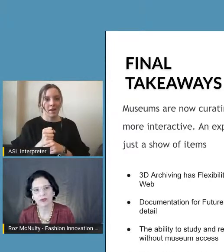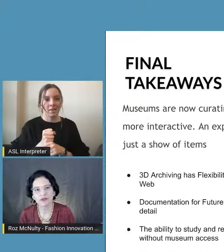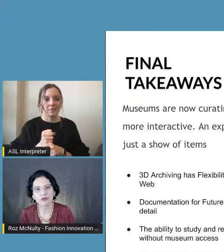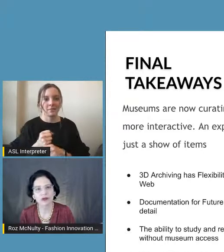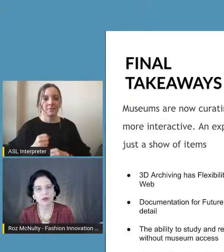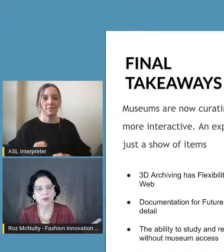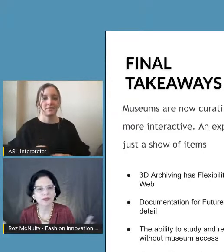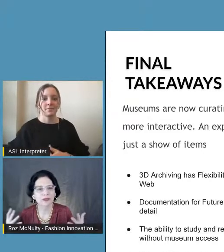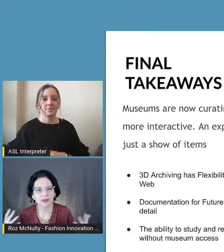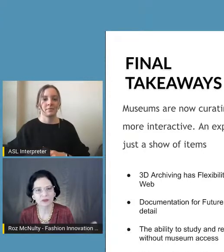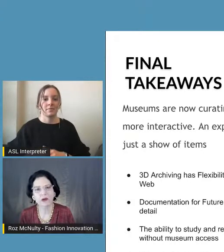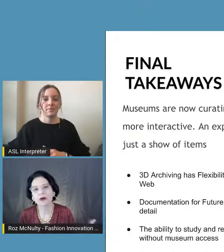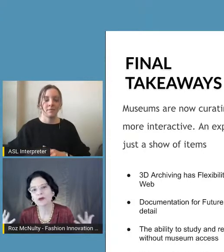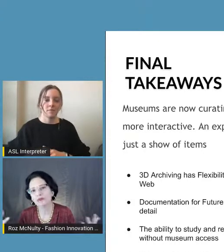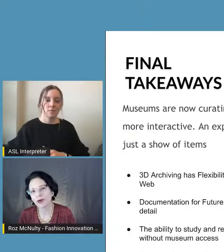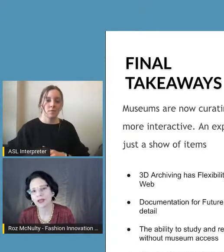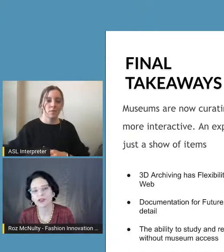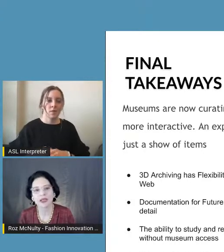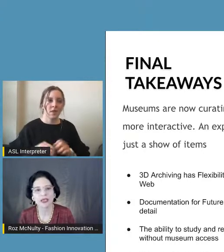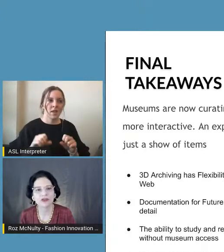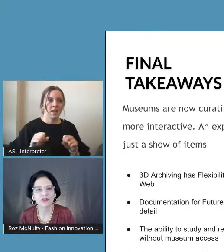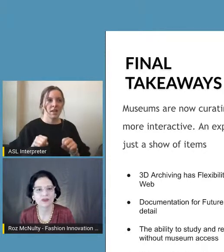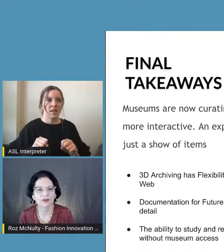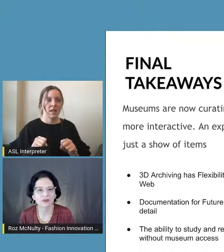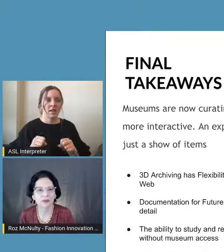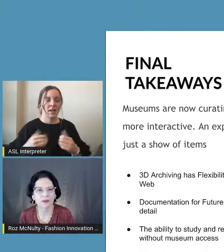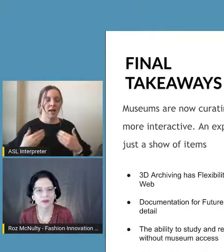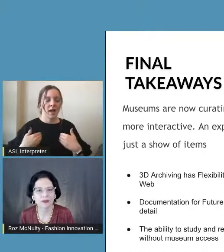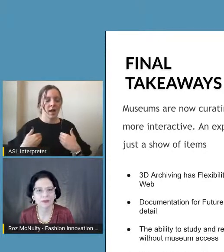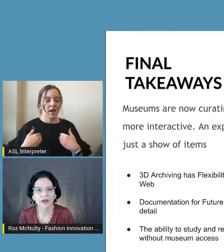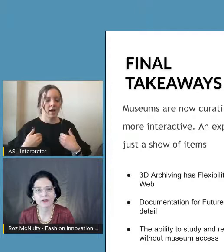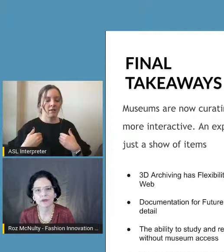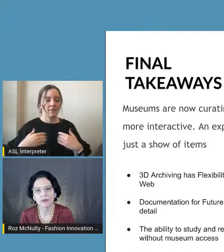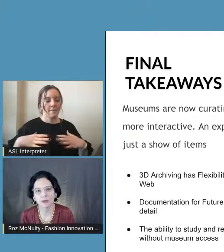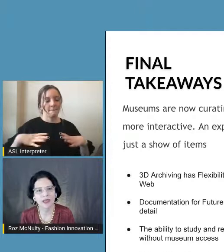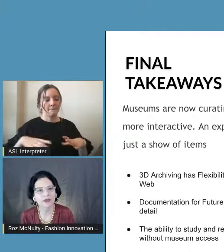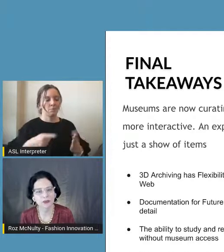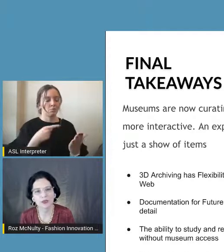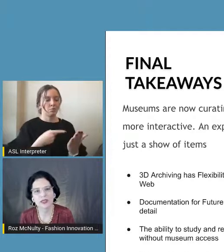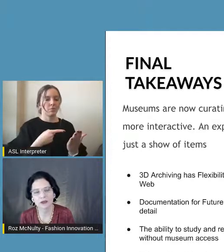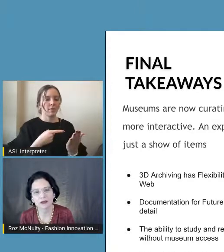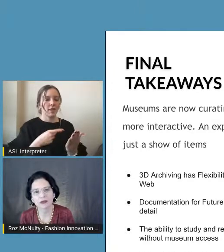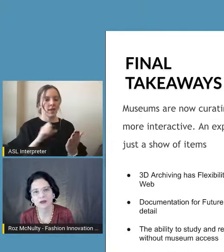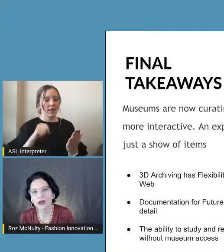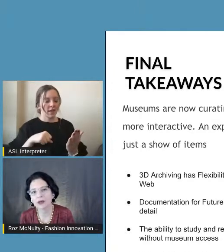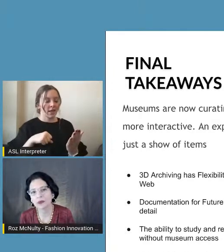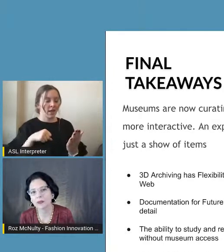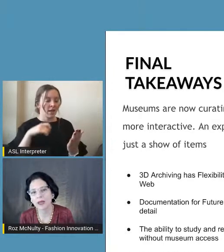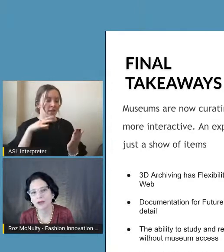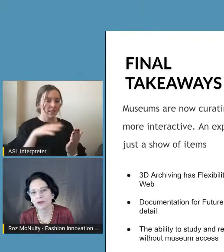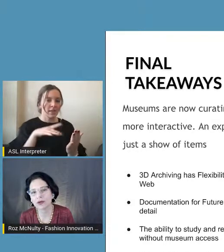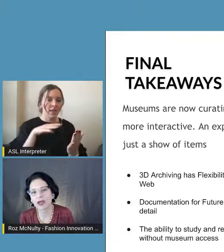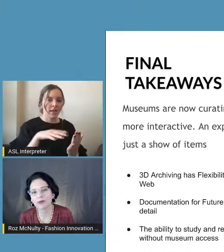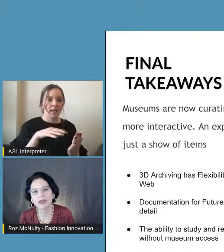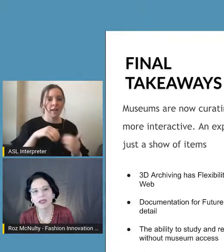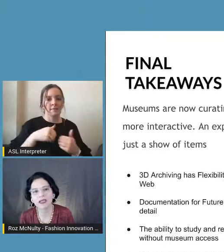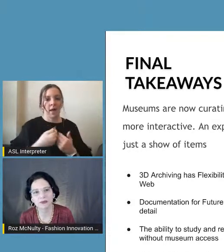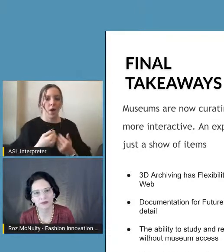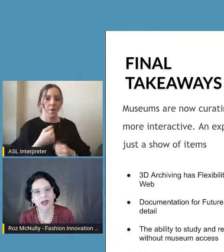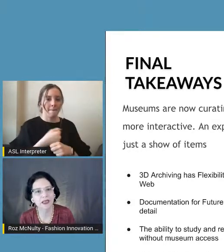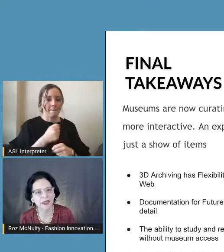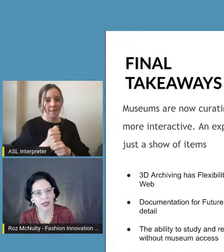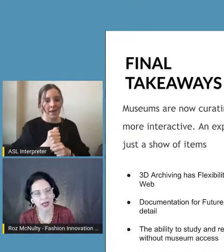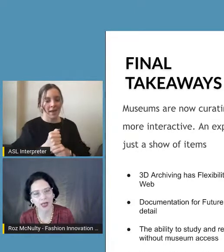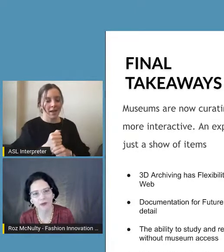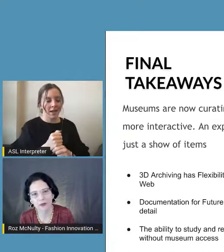an original garment, I mean, that's part of our education system. Is one of the ways you really learn a lot about pattern drafting